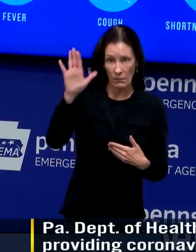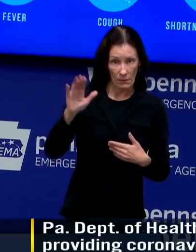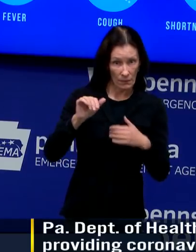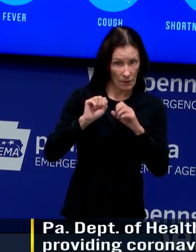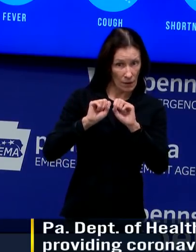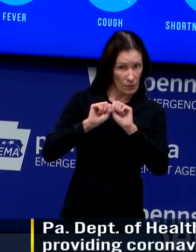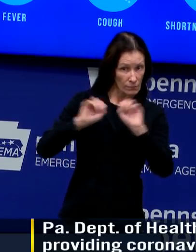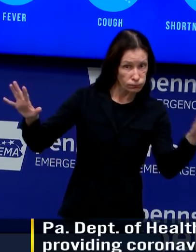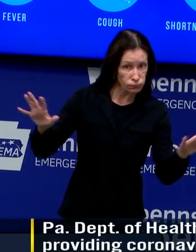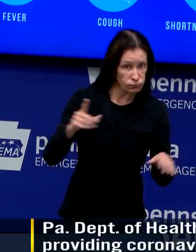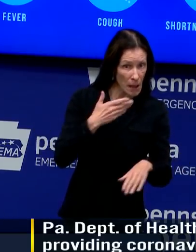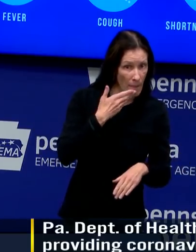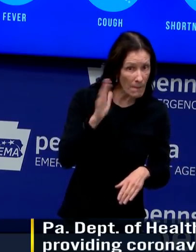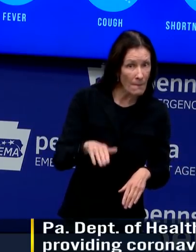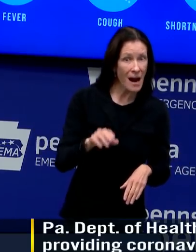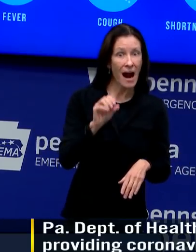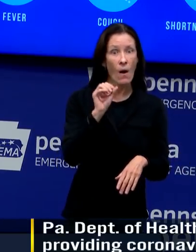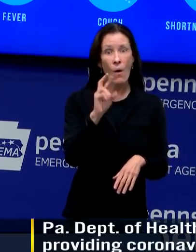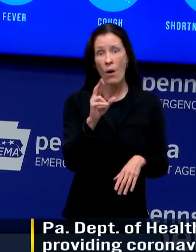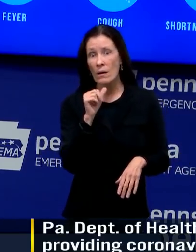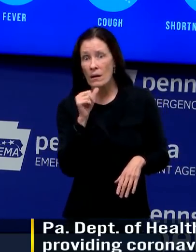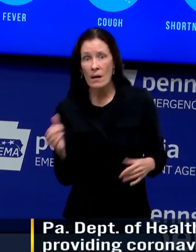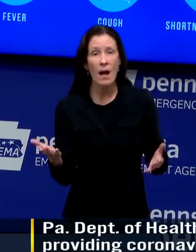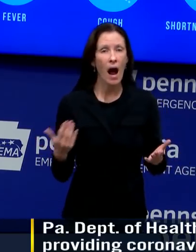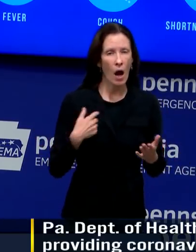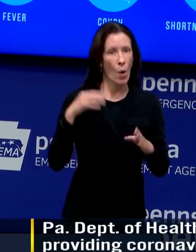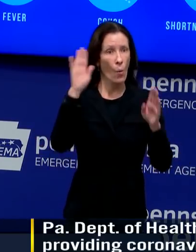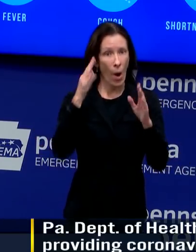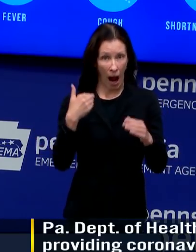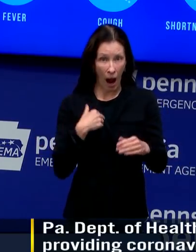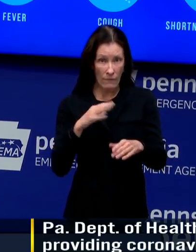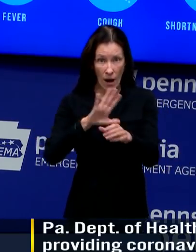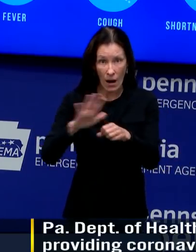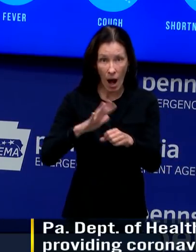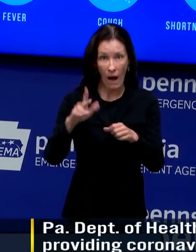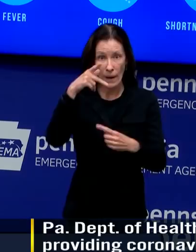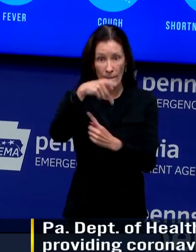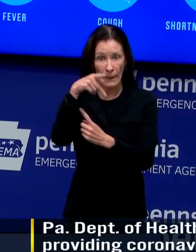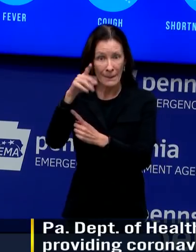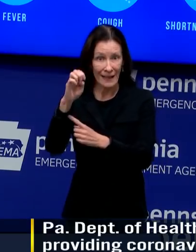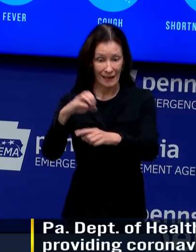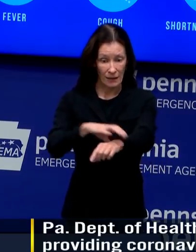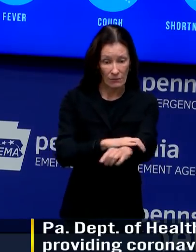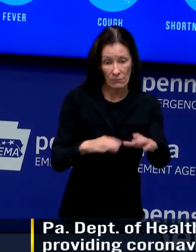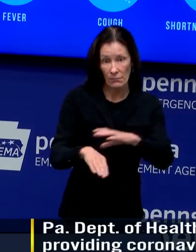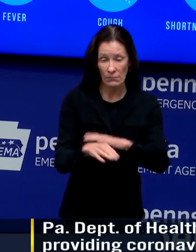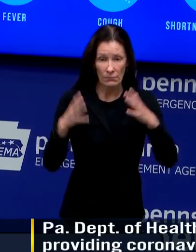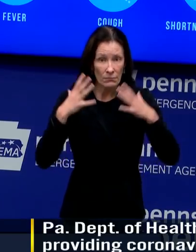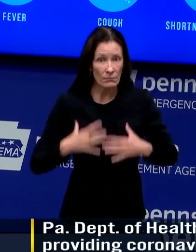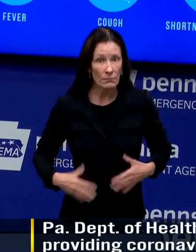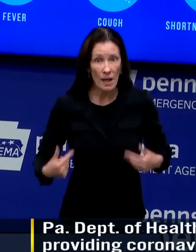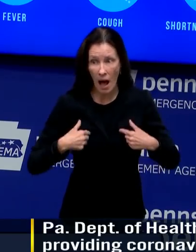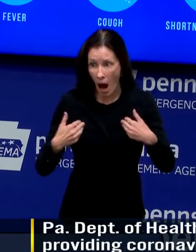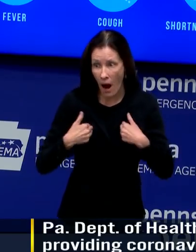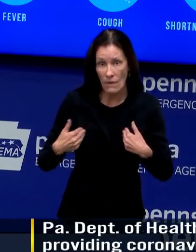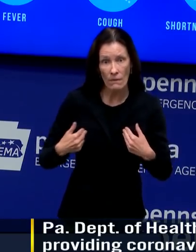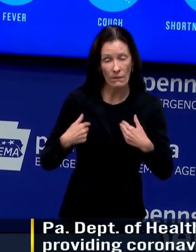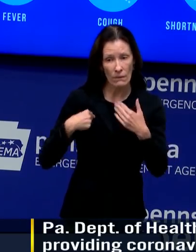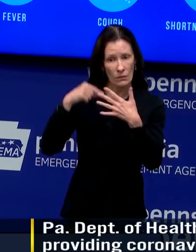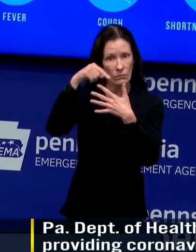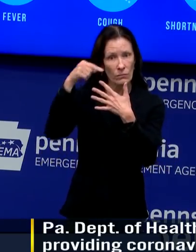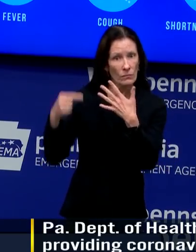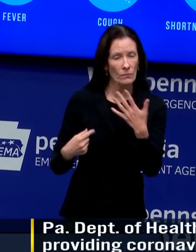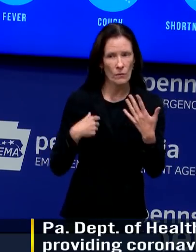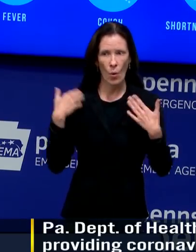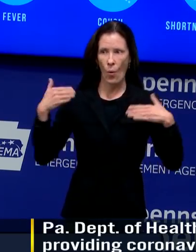We began with the least invasive containment efforts, contact tracing, quarantining individuals who were exposed